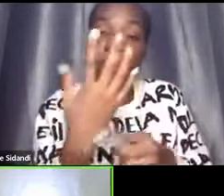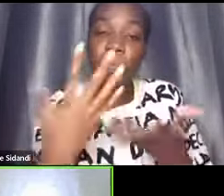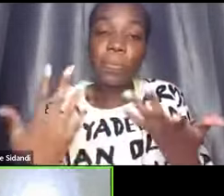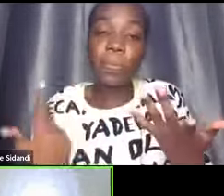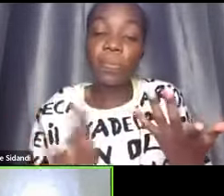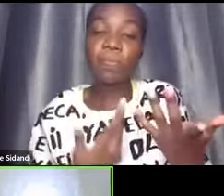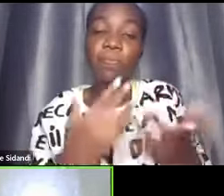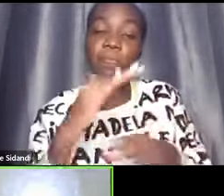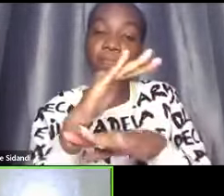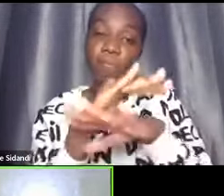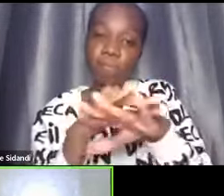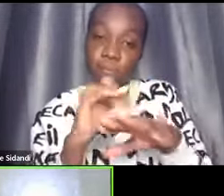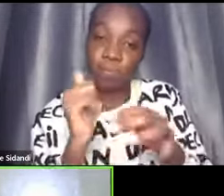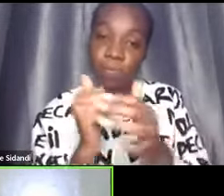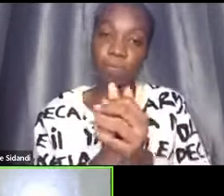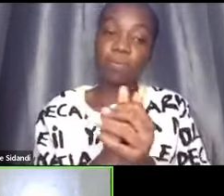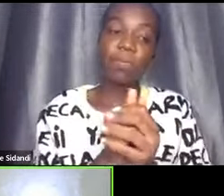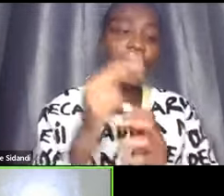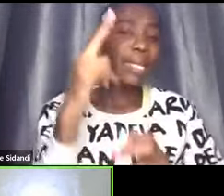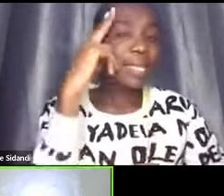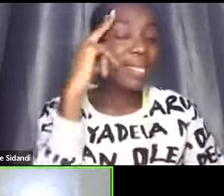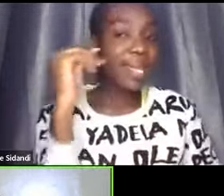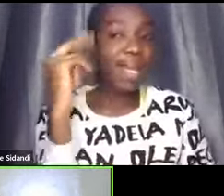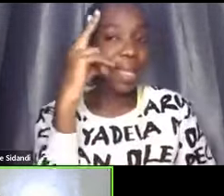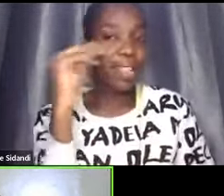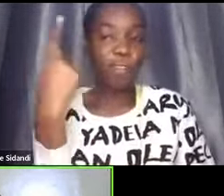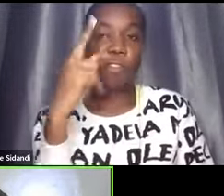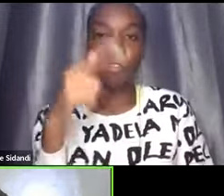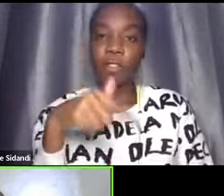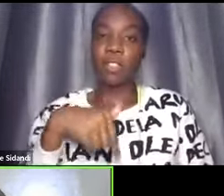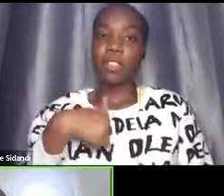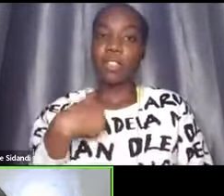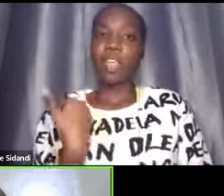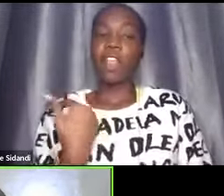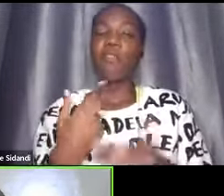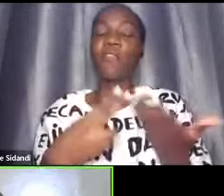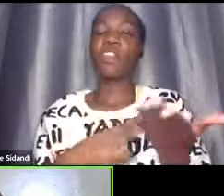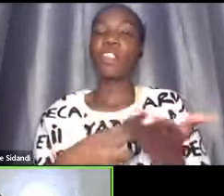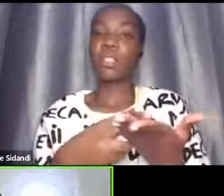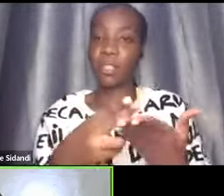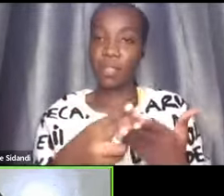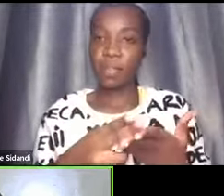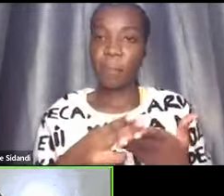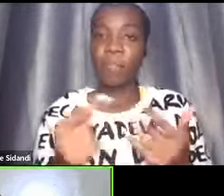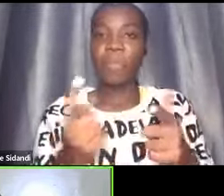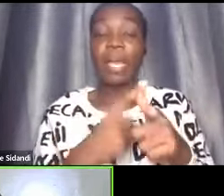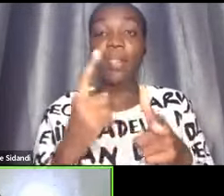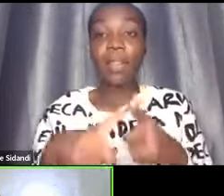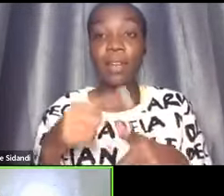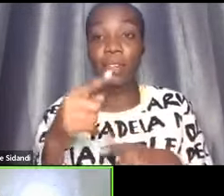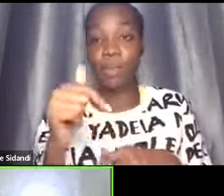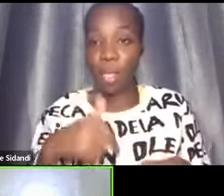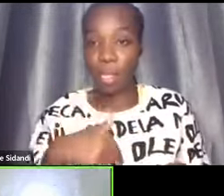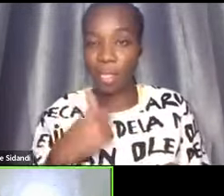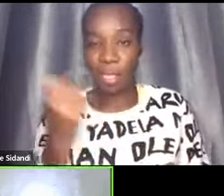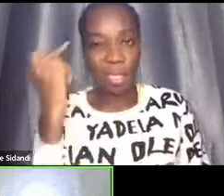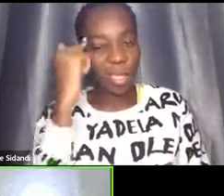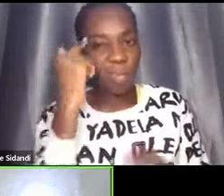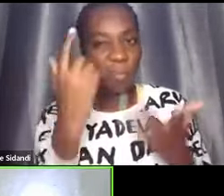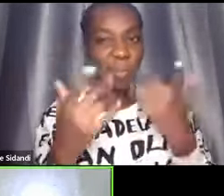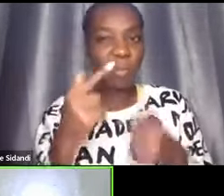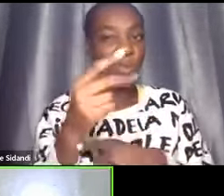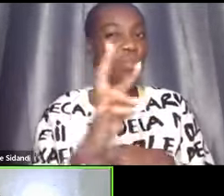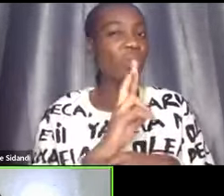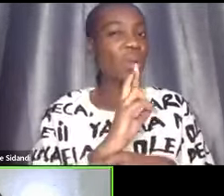that somebody has said, a sense of self-righteousness, that you think that you are whatever you are seeing, everybody else should